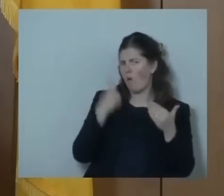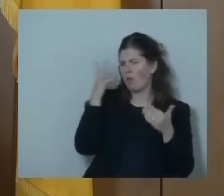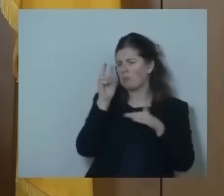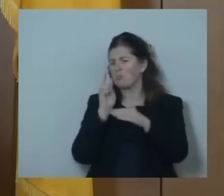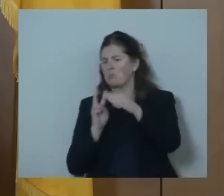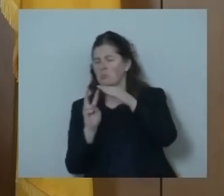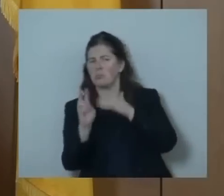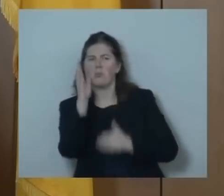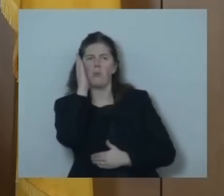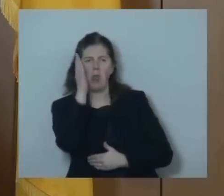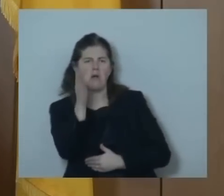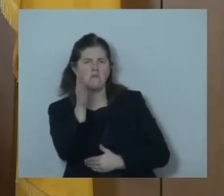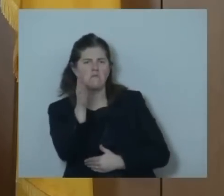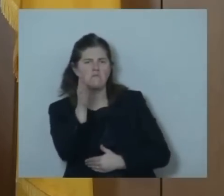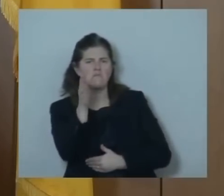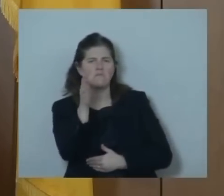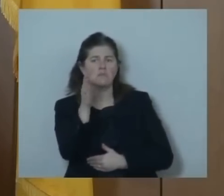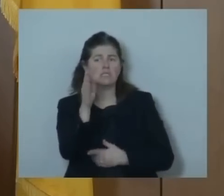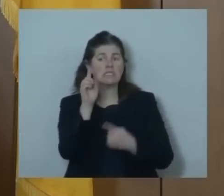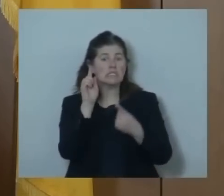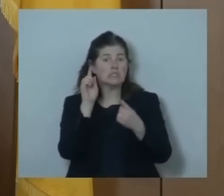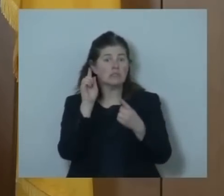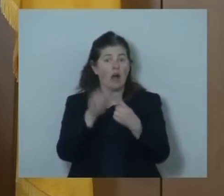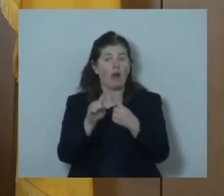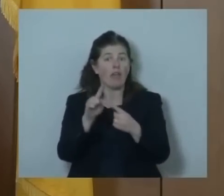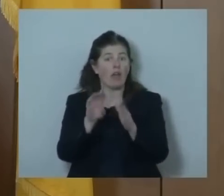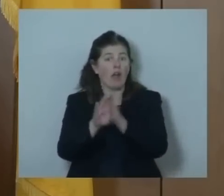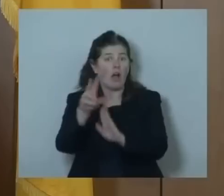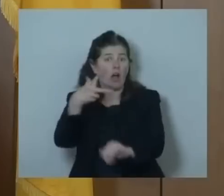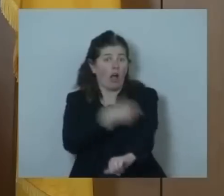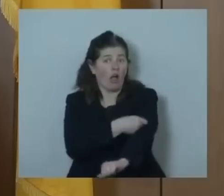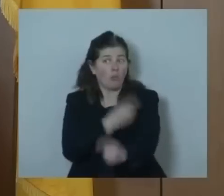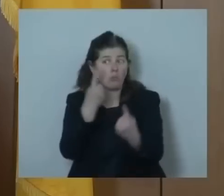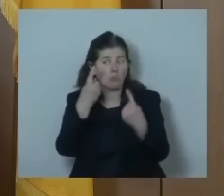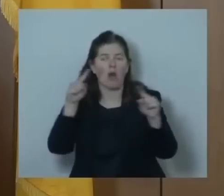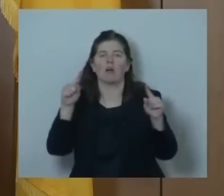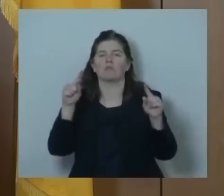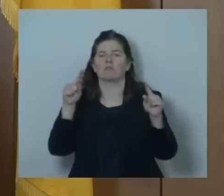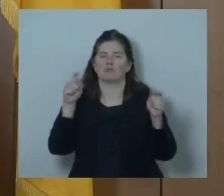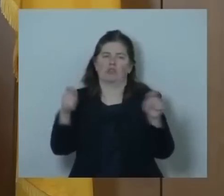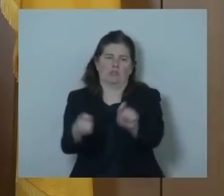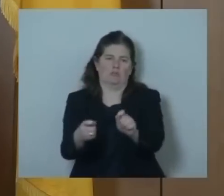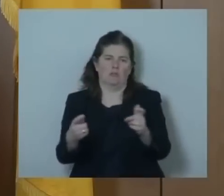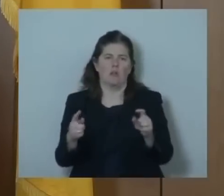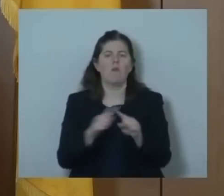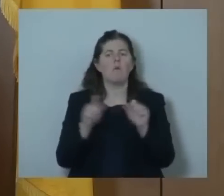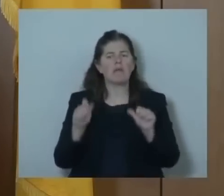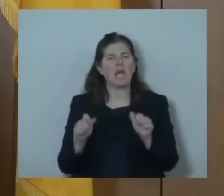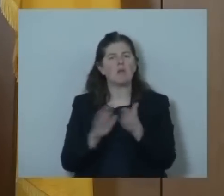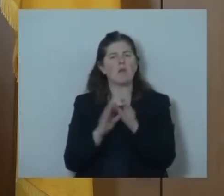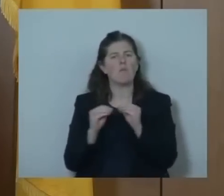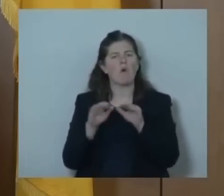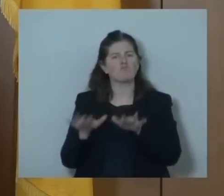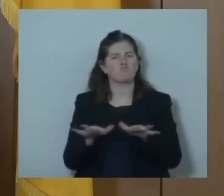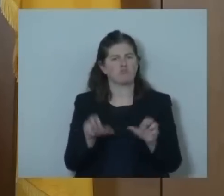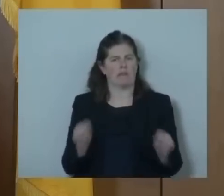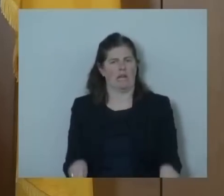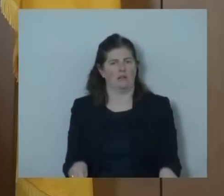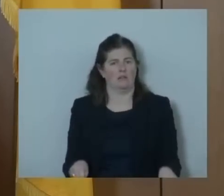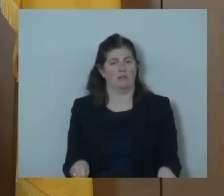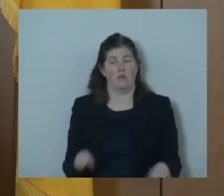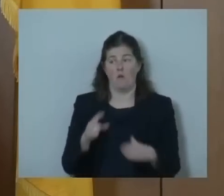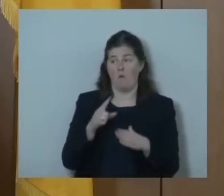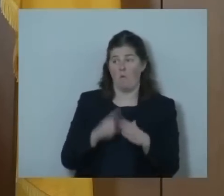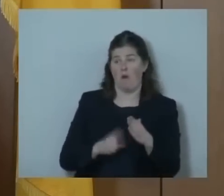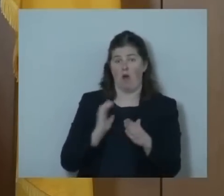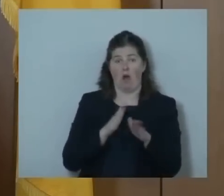be until there's a vaccine. But we can ease up a bit. So here's how we're